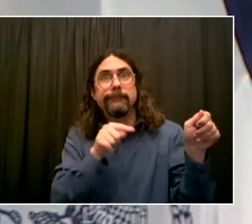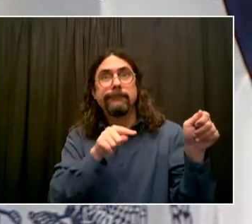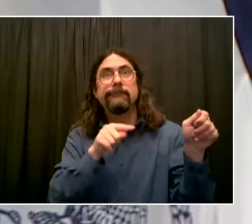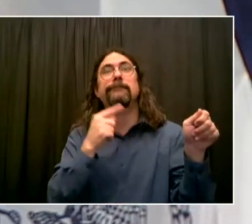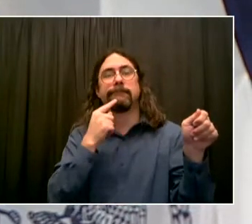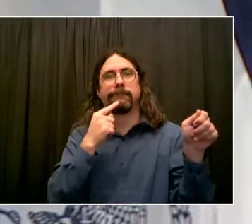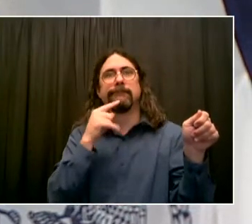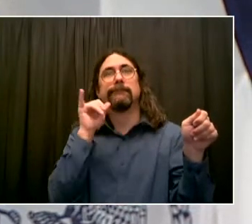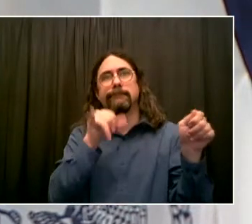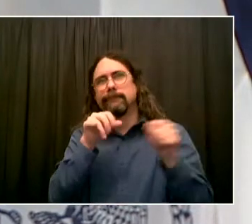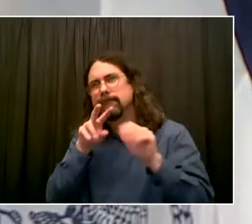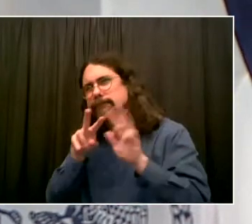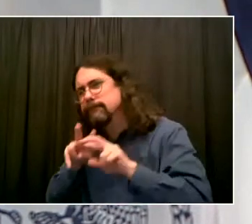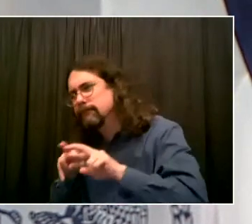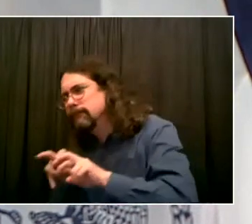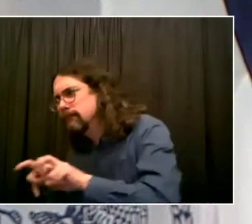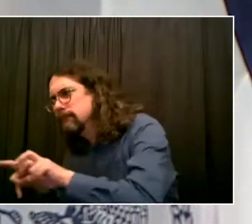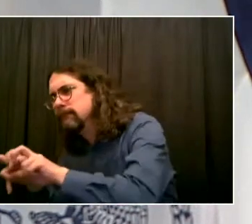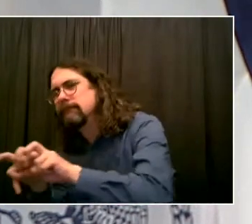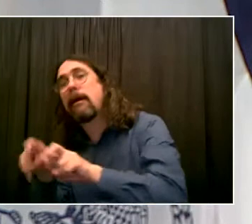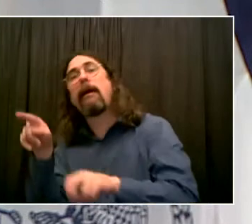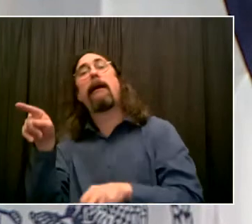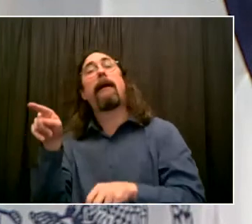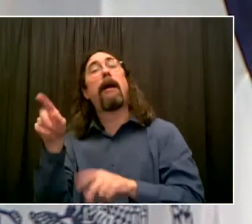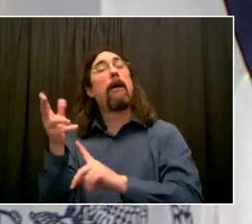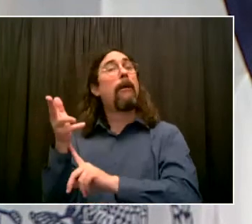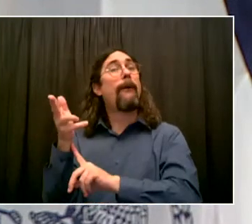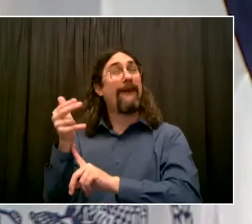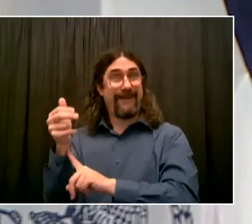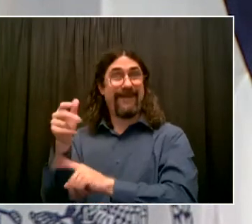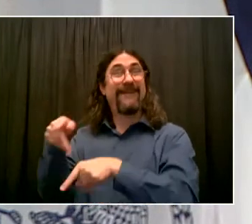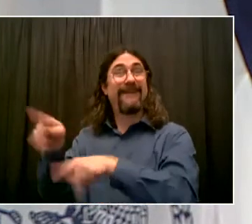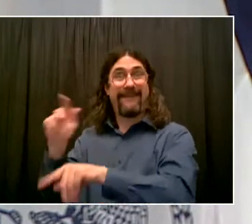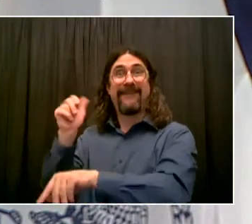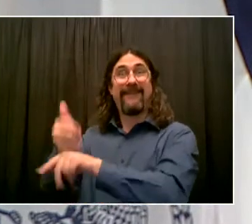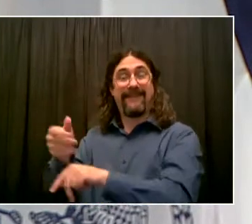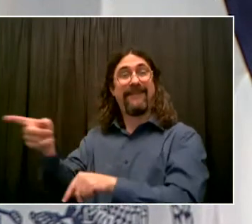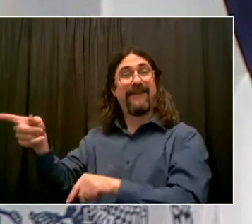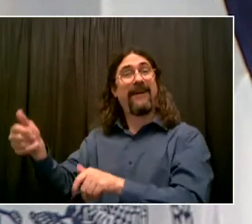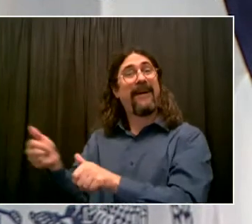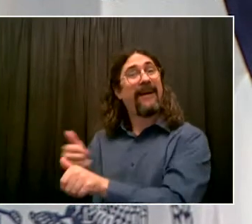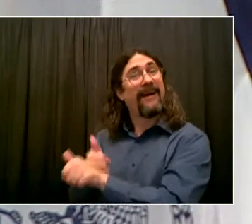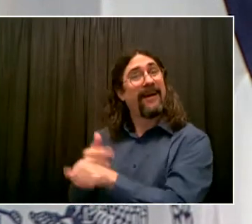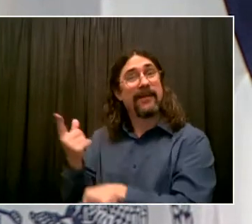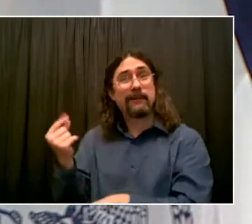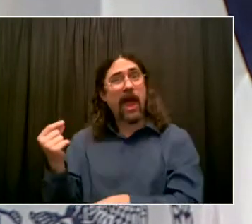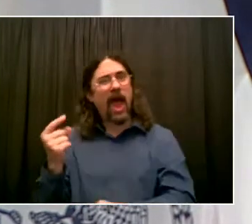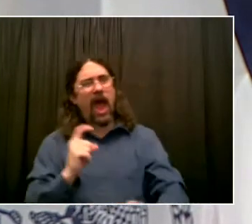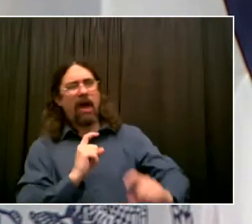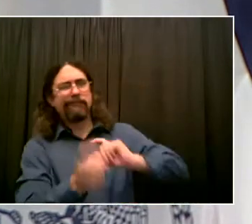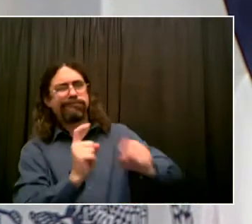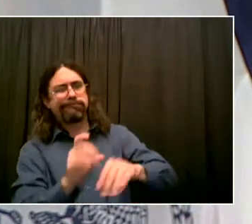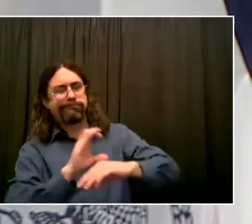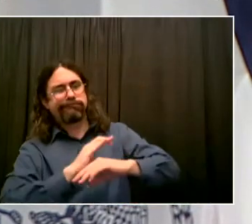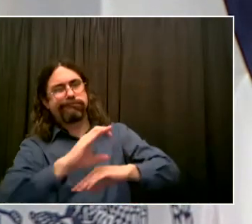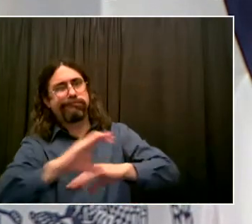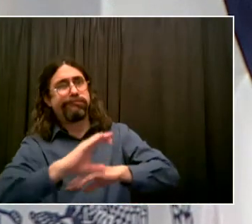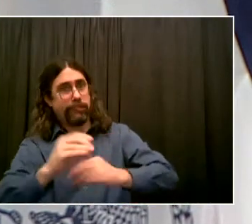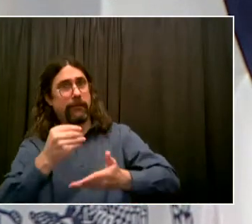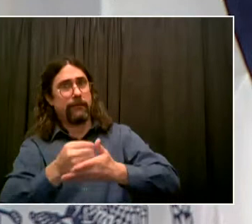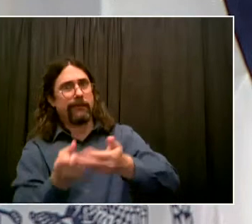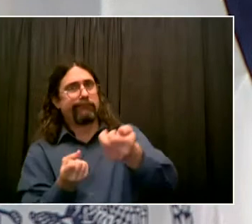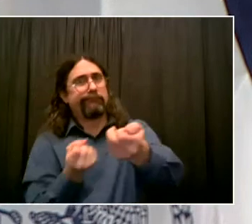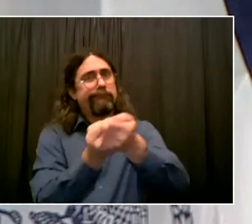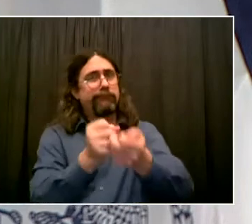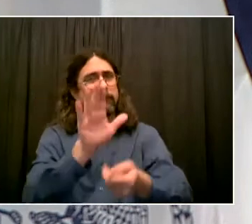community concerns that come with a hotel. Especially because a lot of hotel development in this city was happening in residential